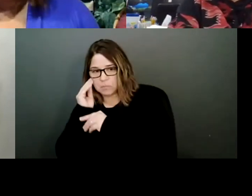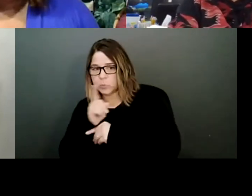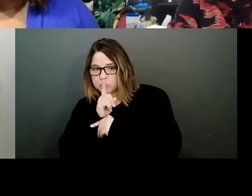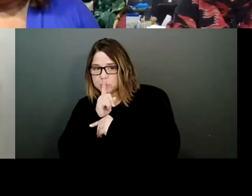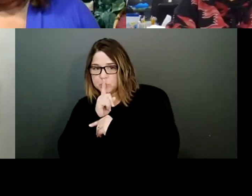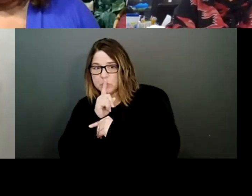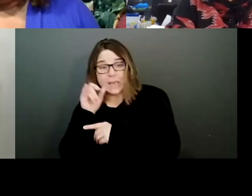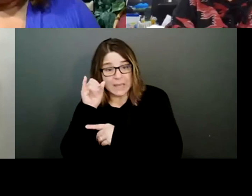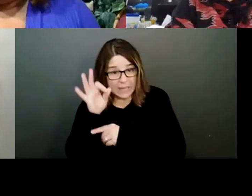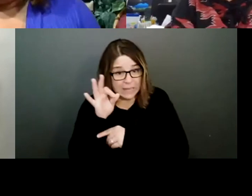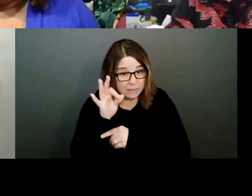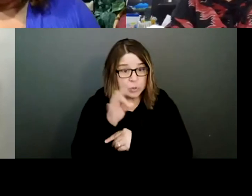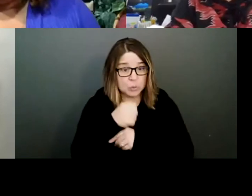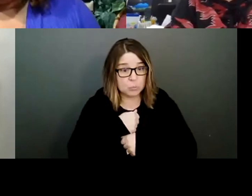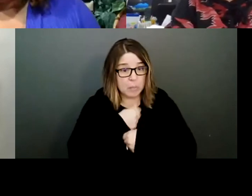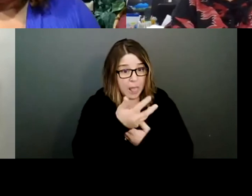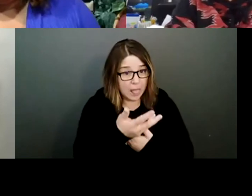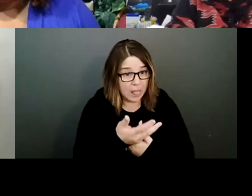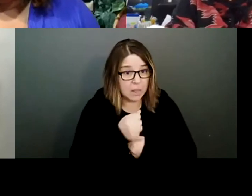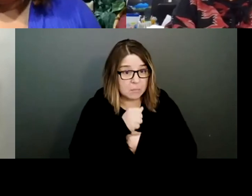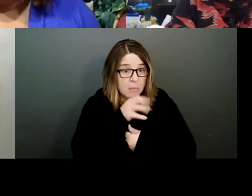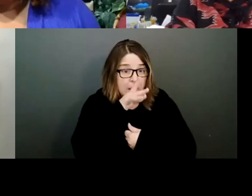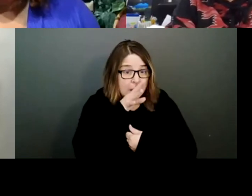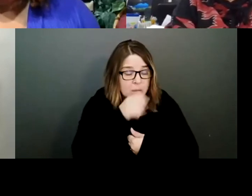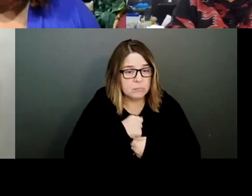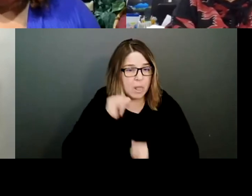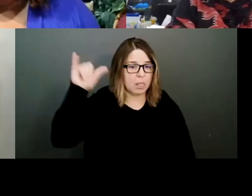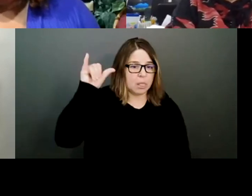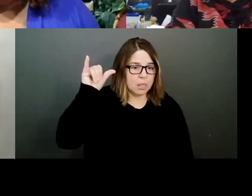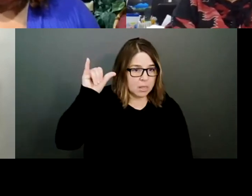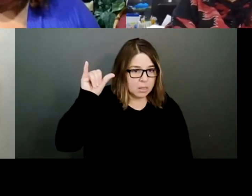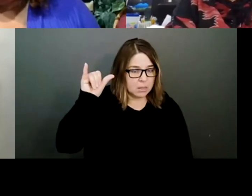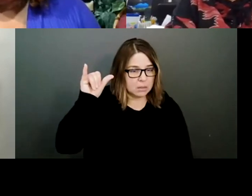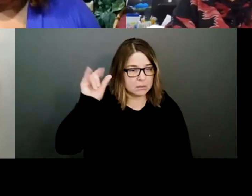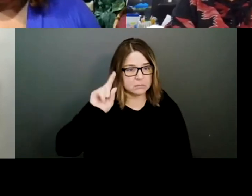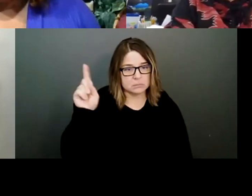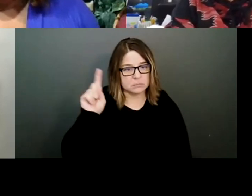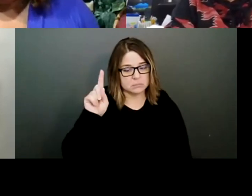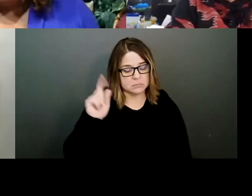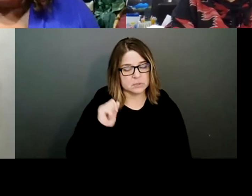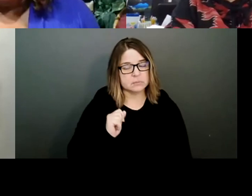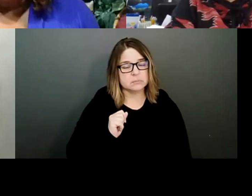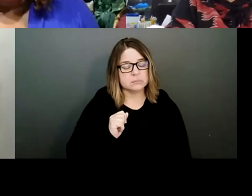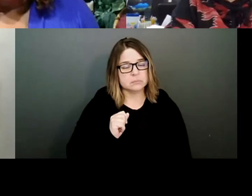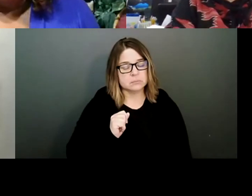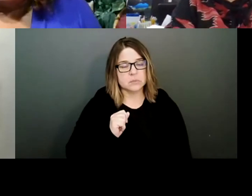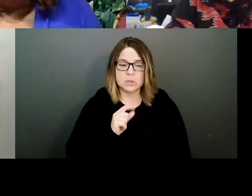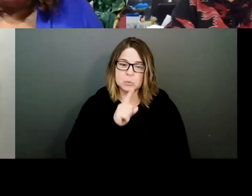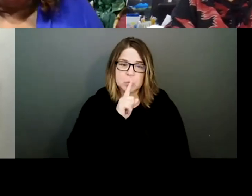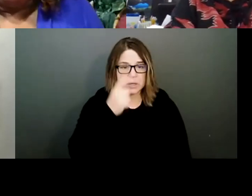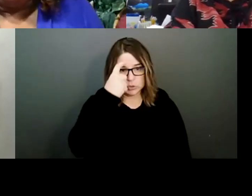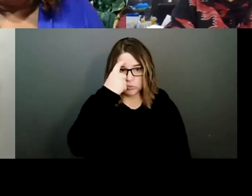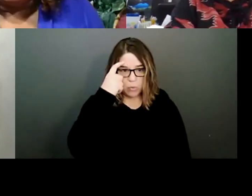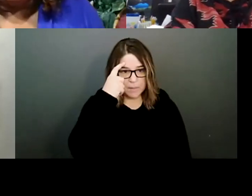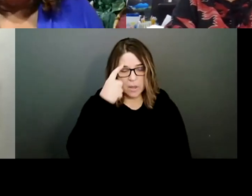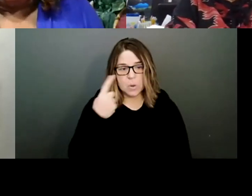get lynched. And so that trauma of just being really close, only the